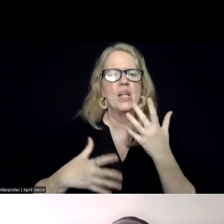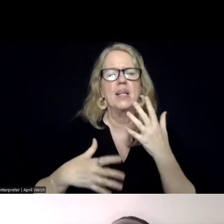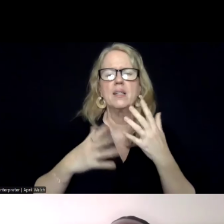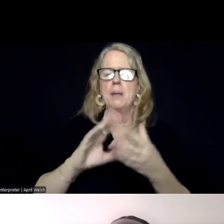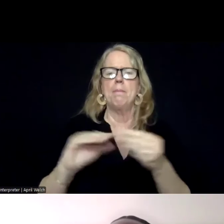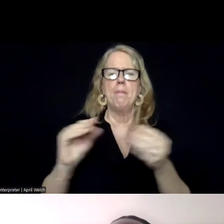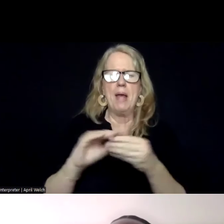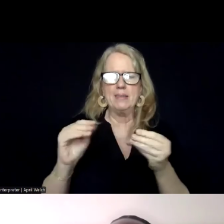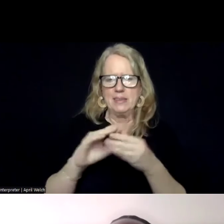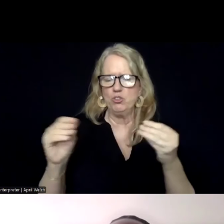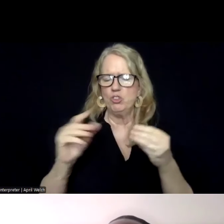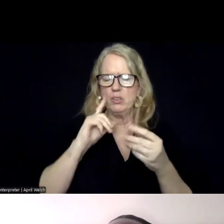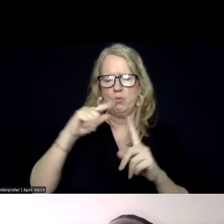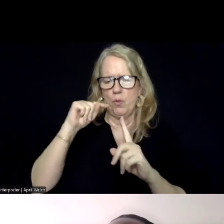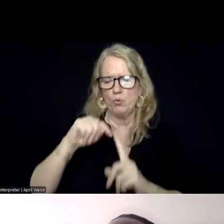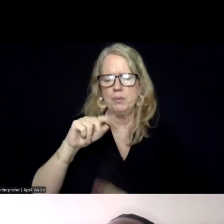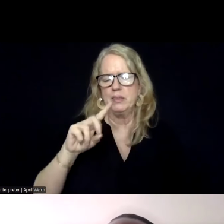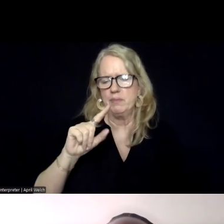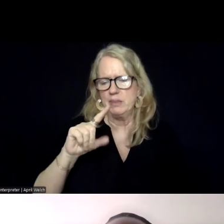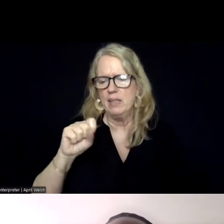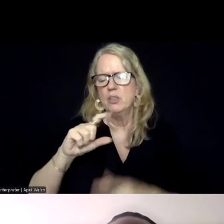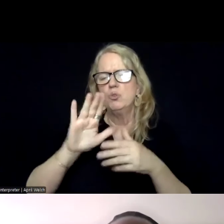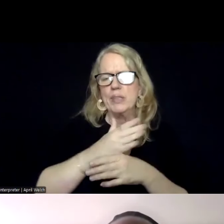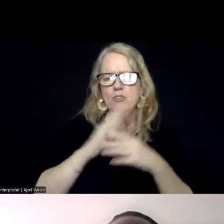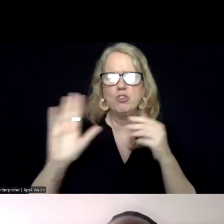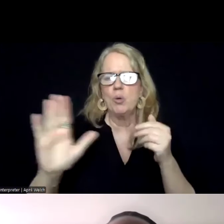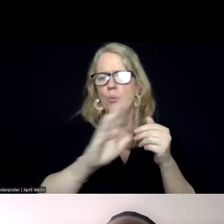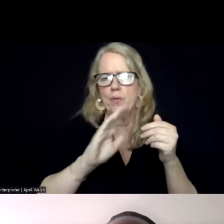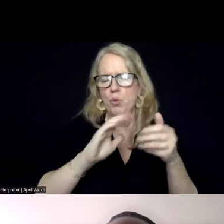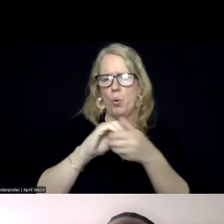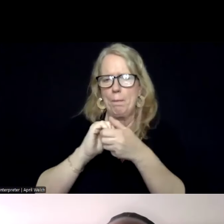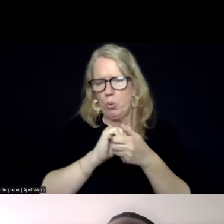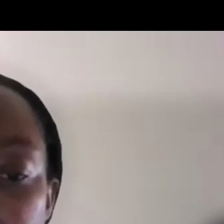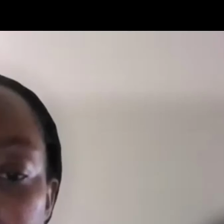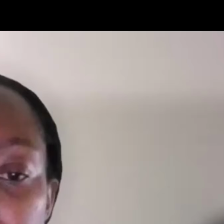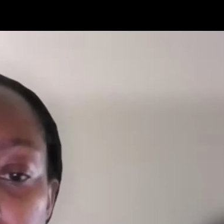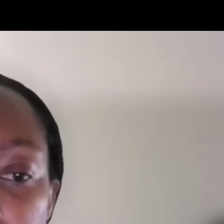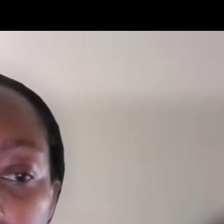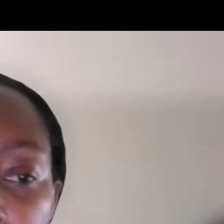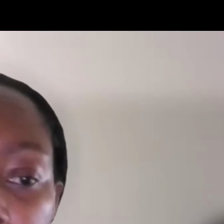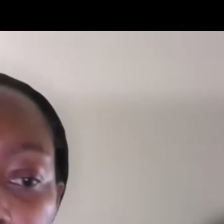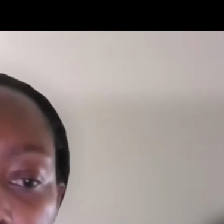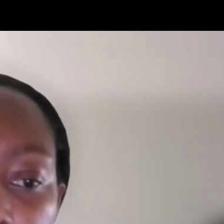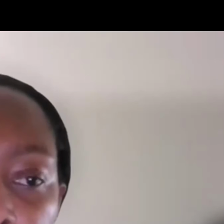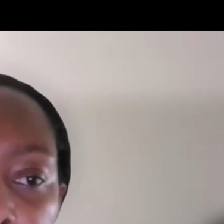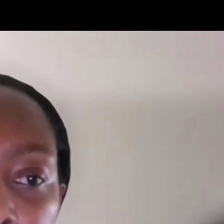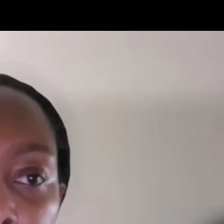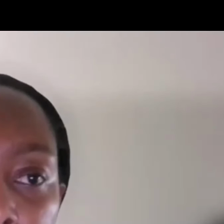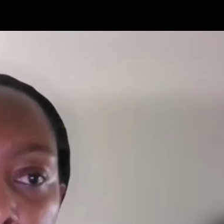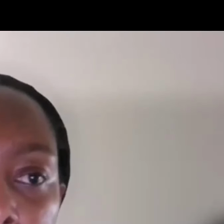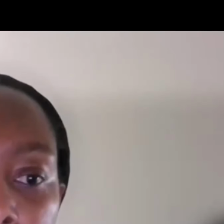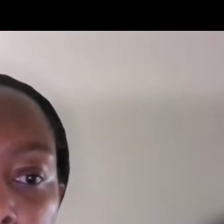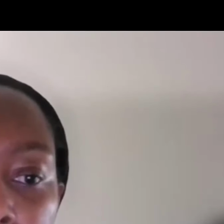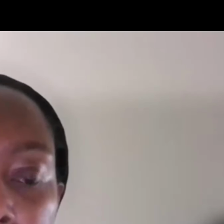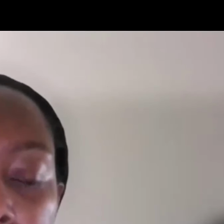messages for the specific days that you can share with your partners. Let's see if I can share I